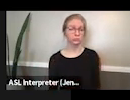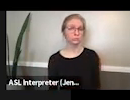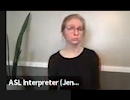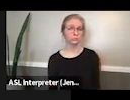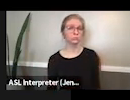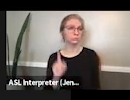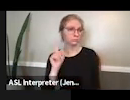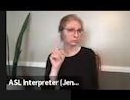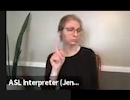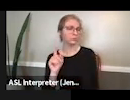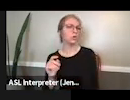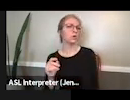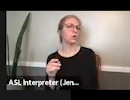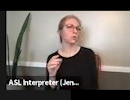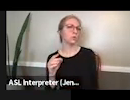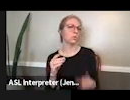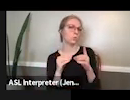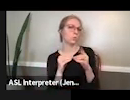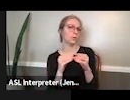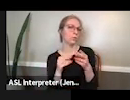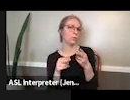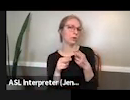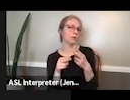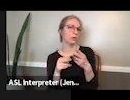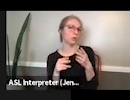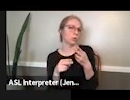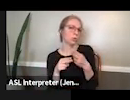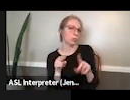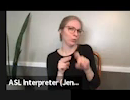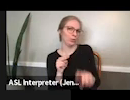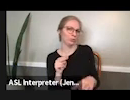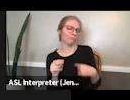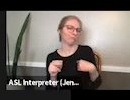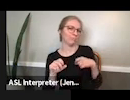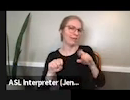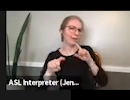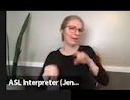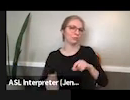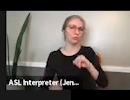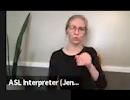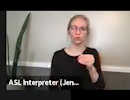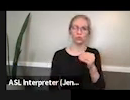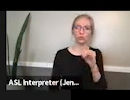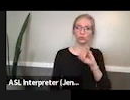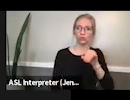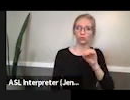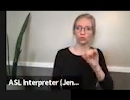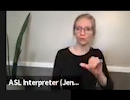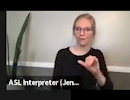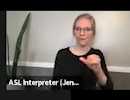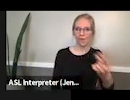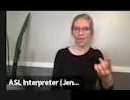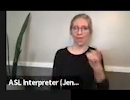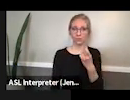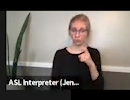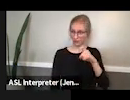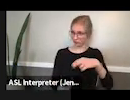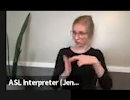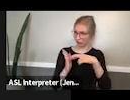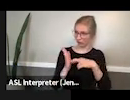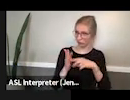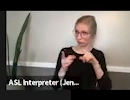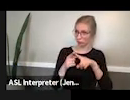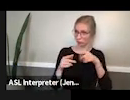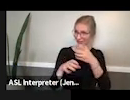got one other quick question that I can answer. So Joy asked if they have to be registered to gain access to the services